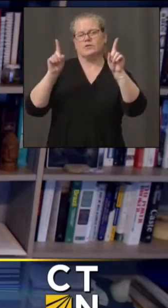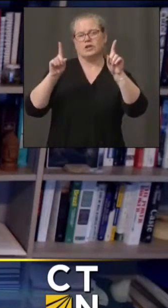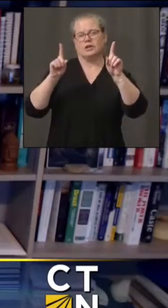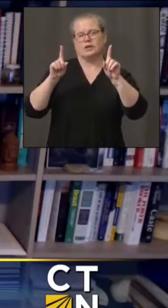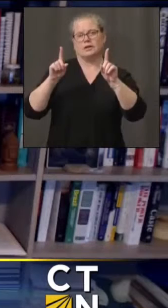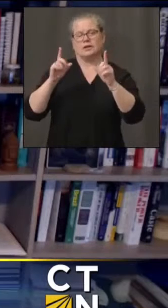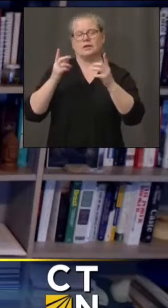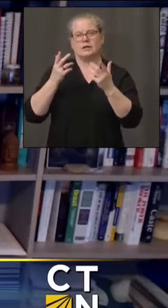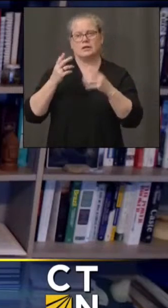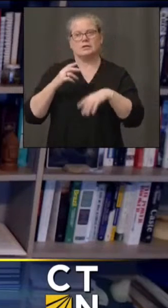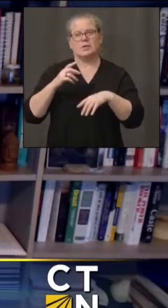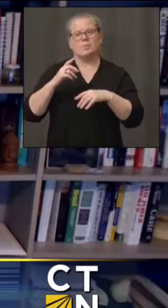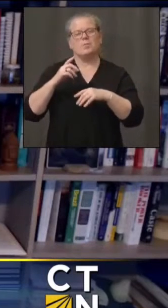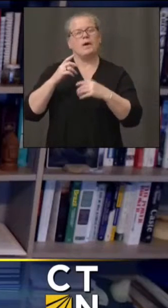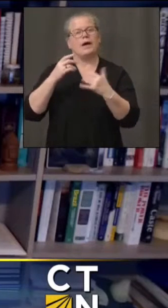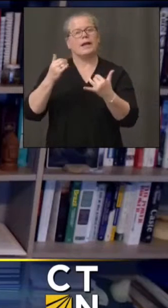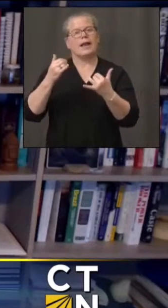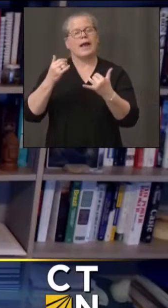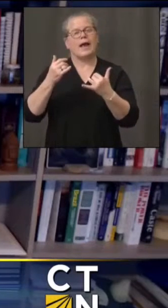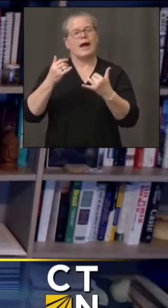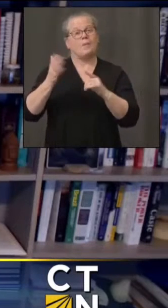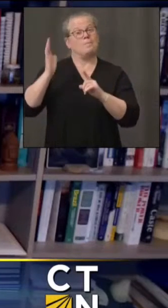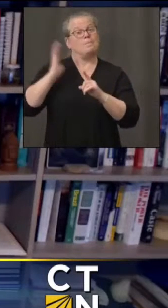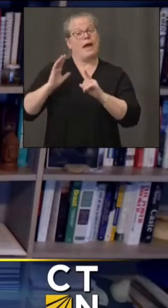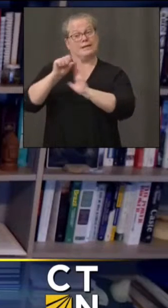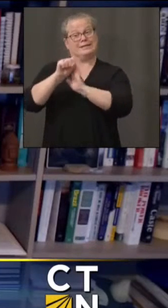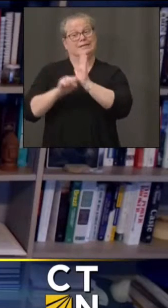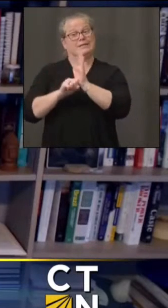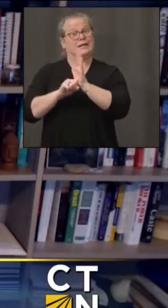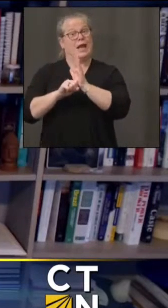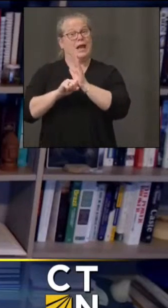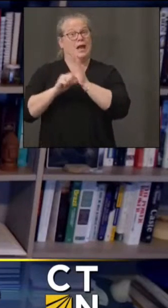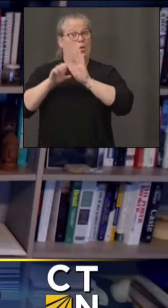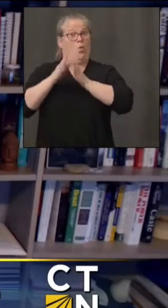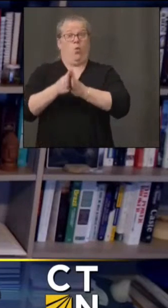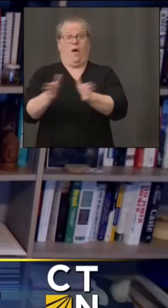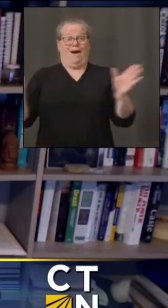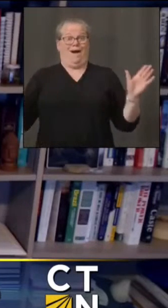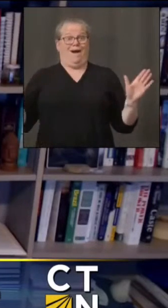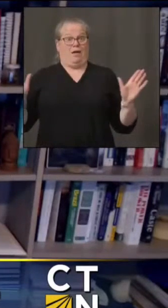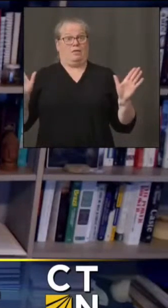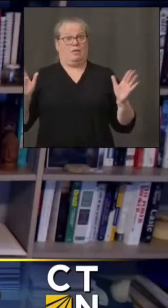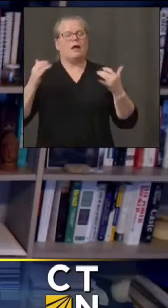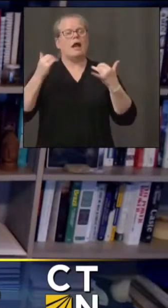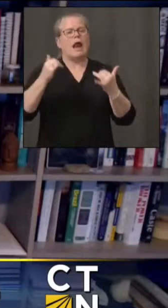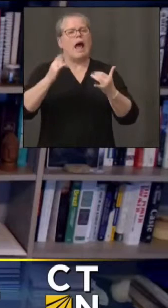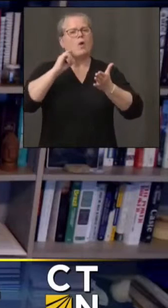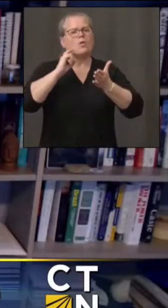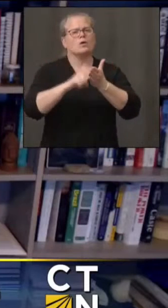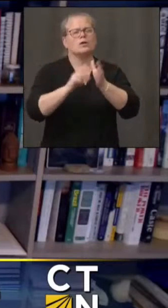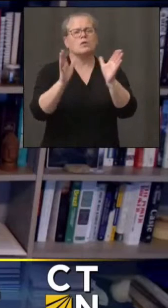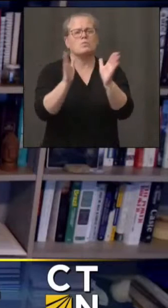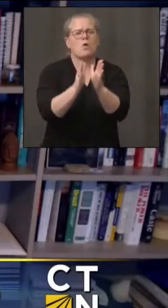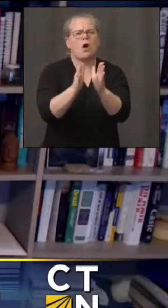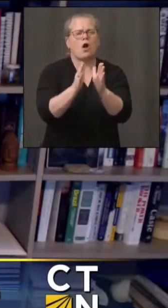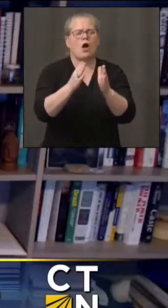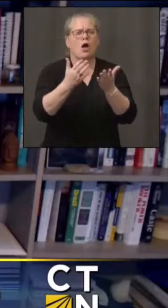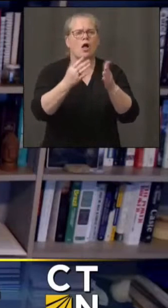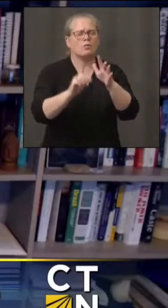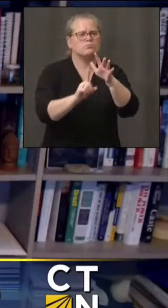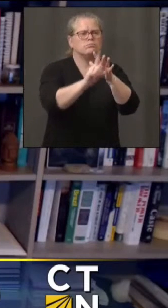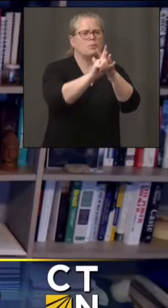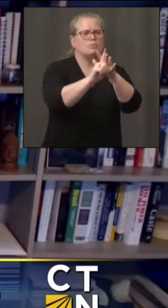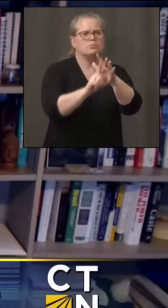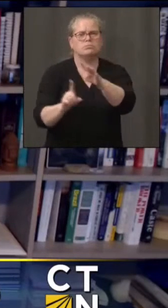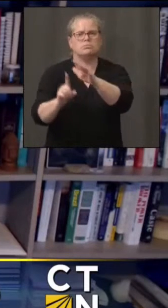resurgences or focal surges in specific places, of the state, and not across the